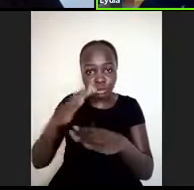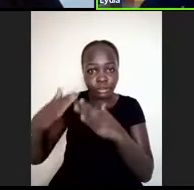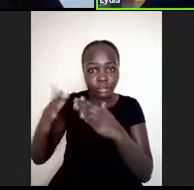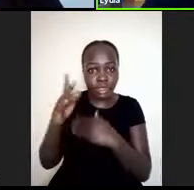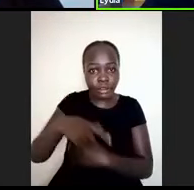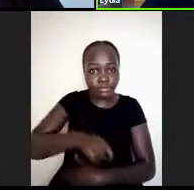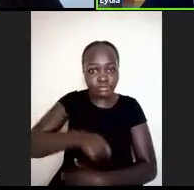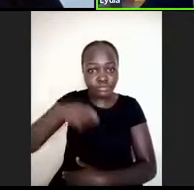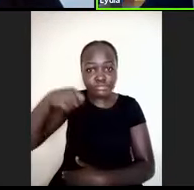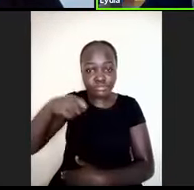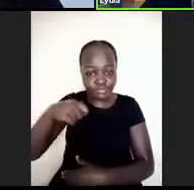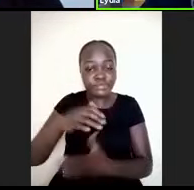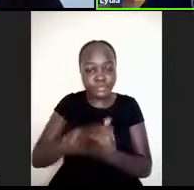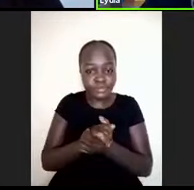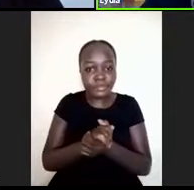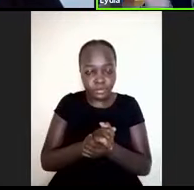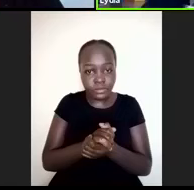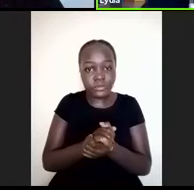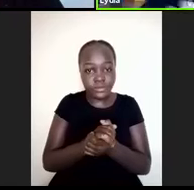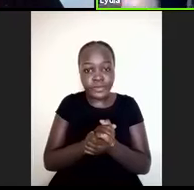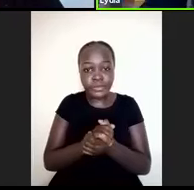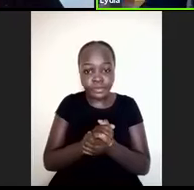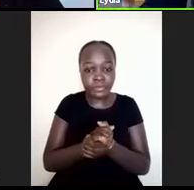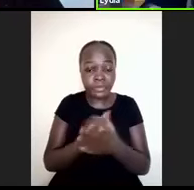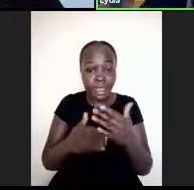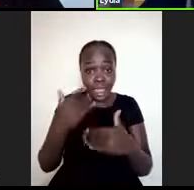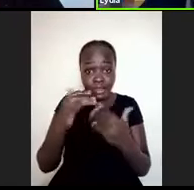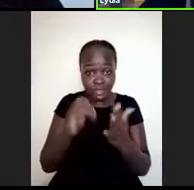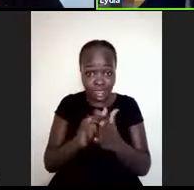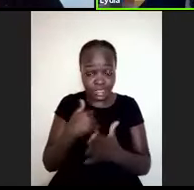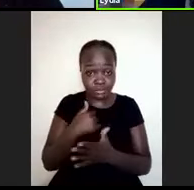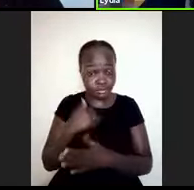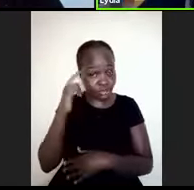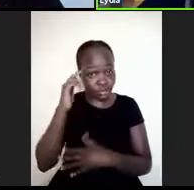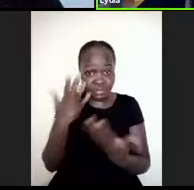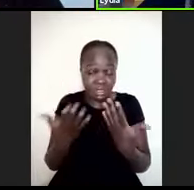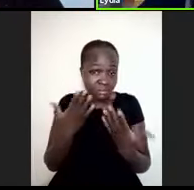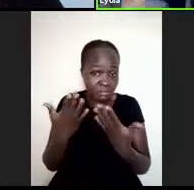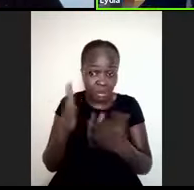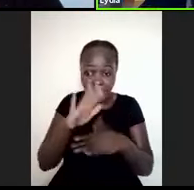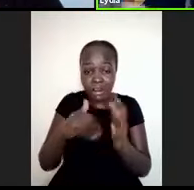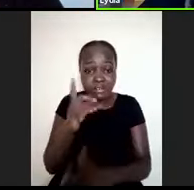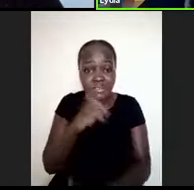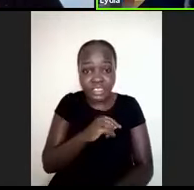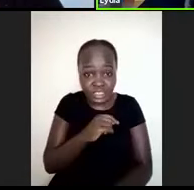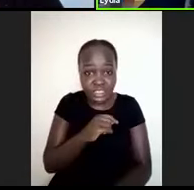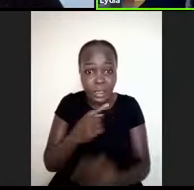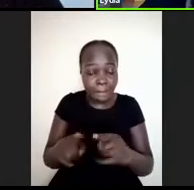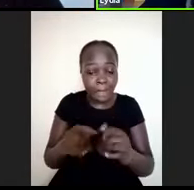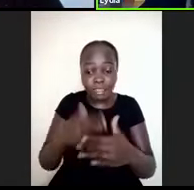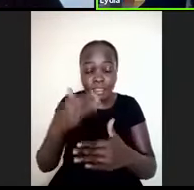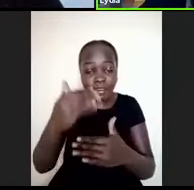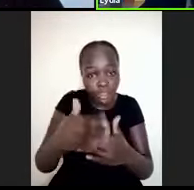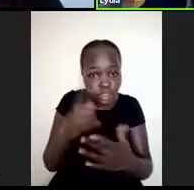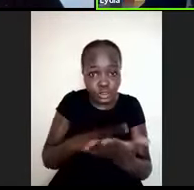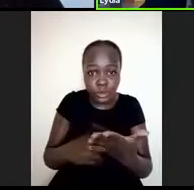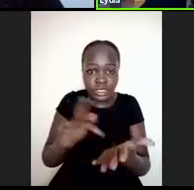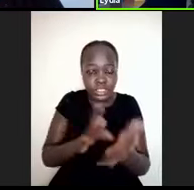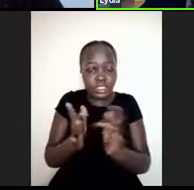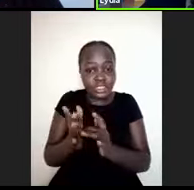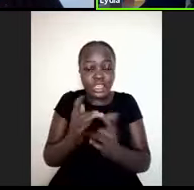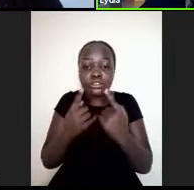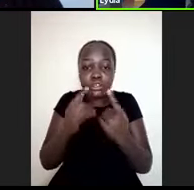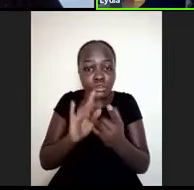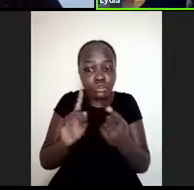And that was the visit. And, you know, after that, I thought it's all done. But the following week, Jesus talked to him